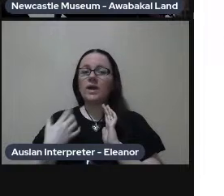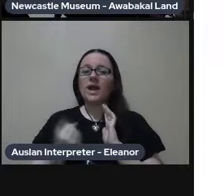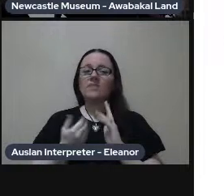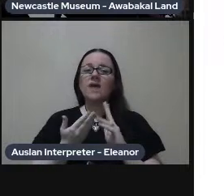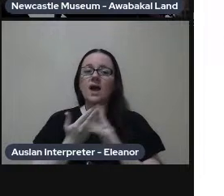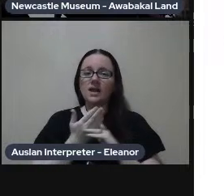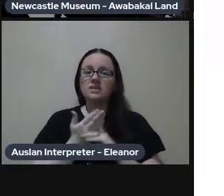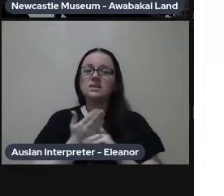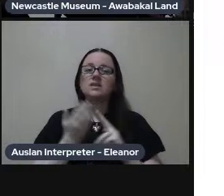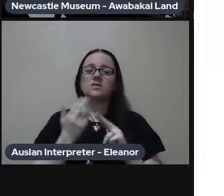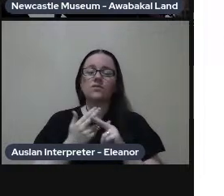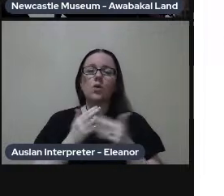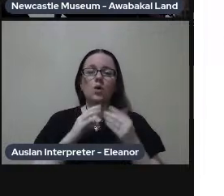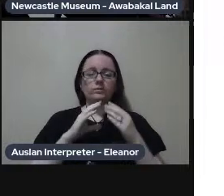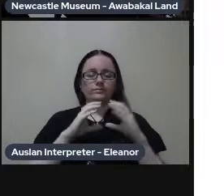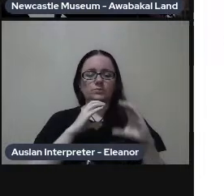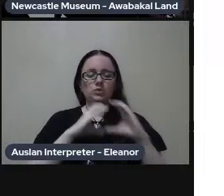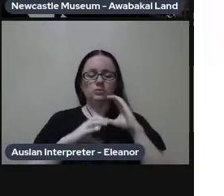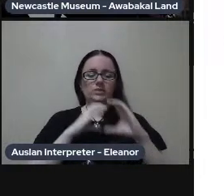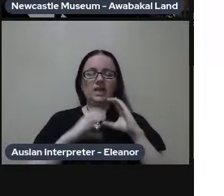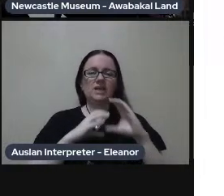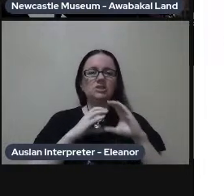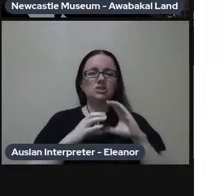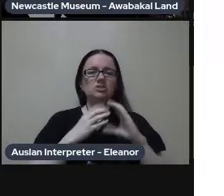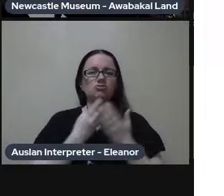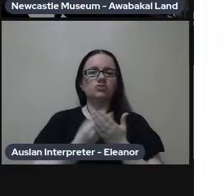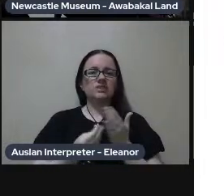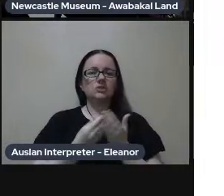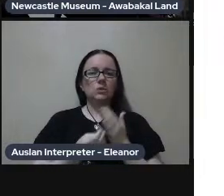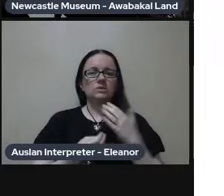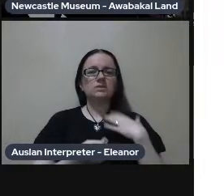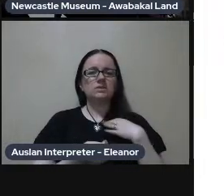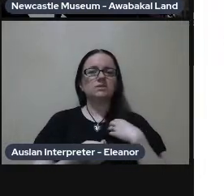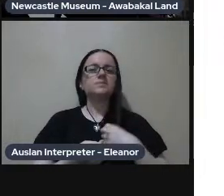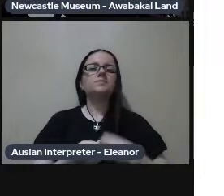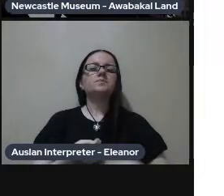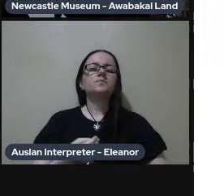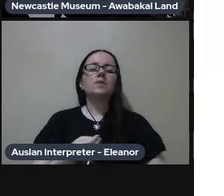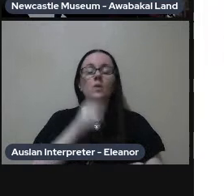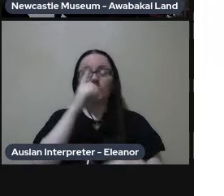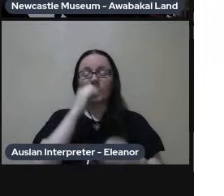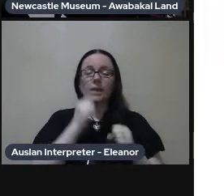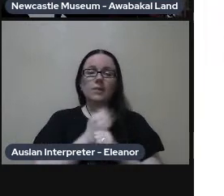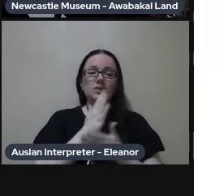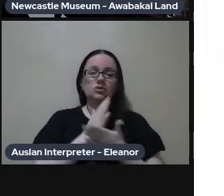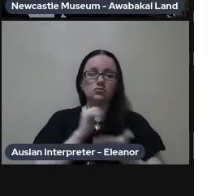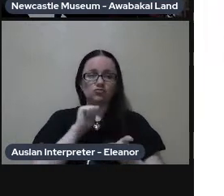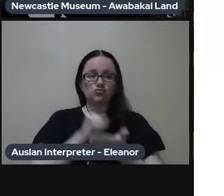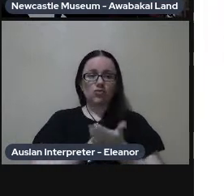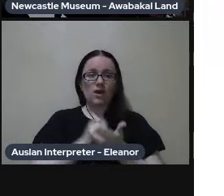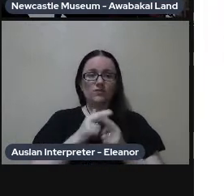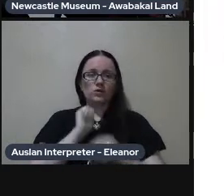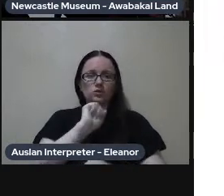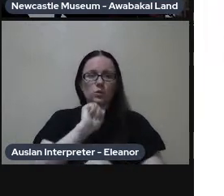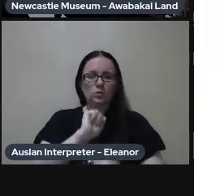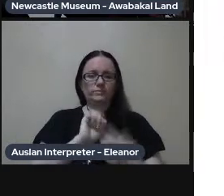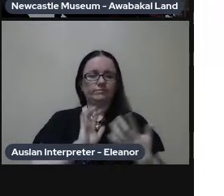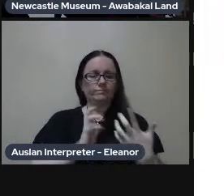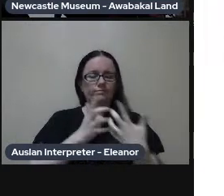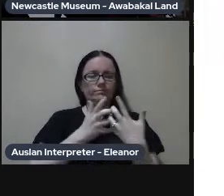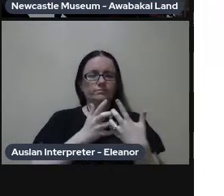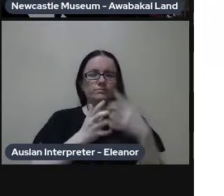to much more communication-friendly resources, and we can tailor the information to you. We also have access to free